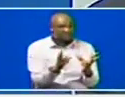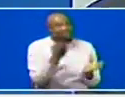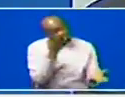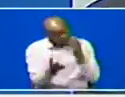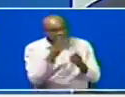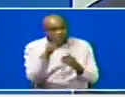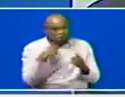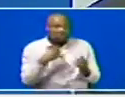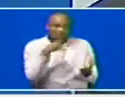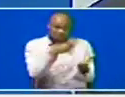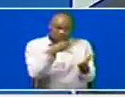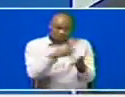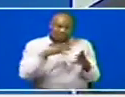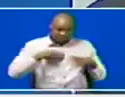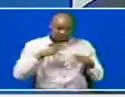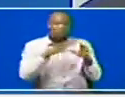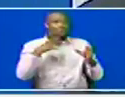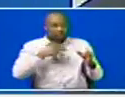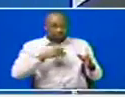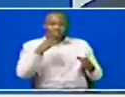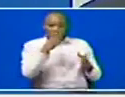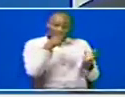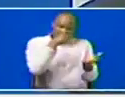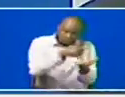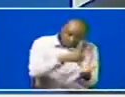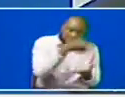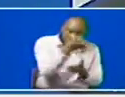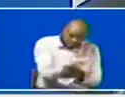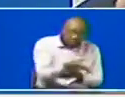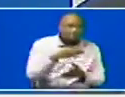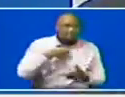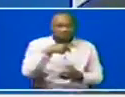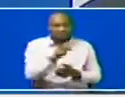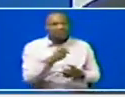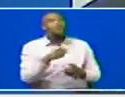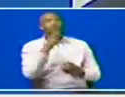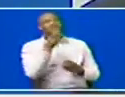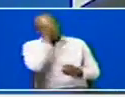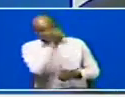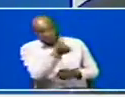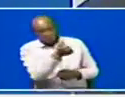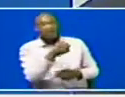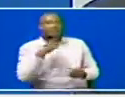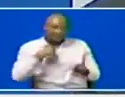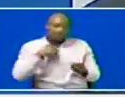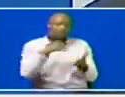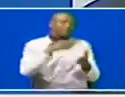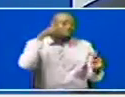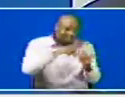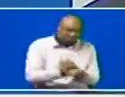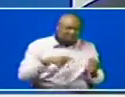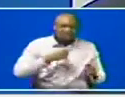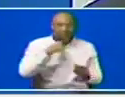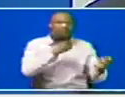you don't get involved and people feel abandoned, mm-hmm. or you get too involved and they feel controlled. Right. And there's a middle way, which